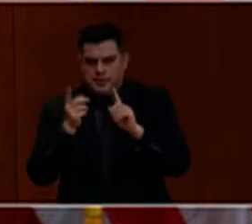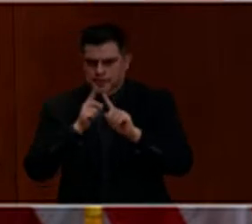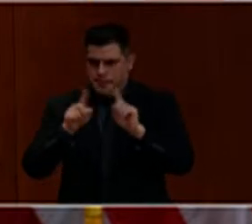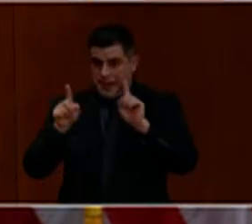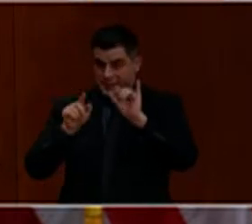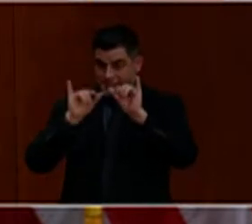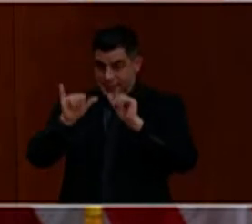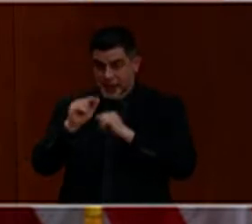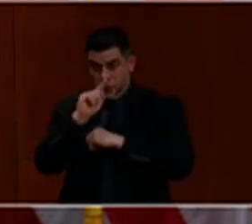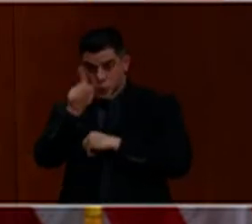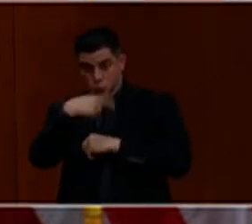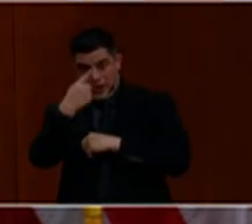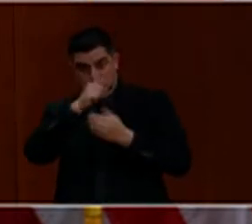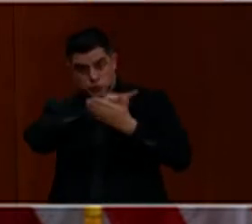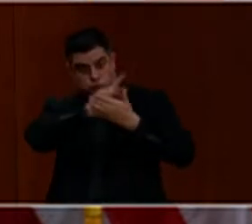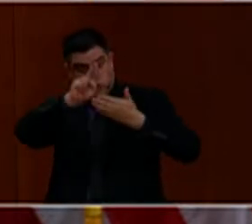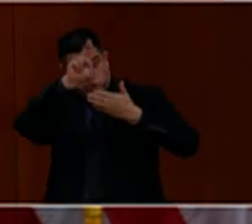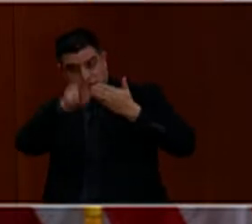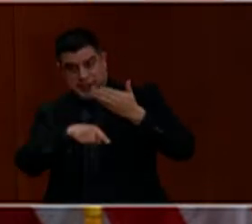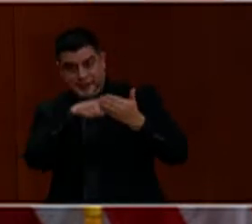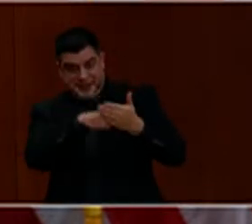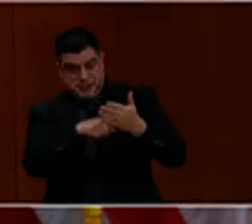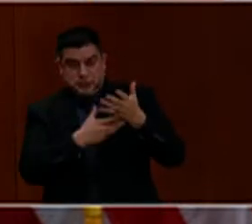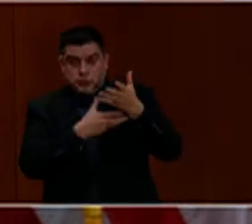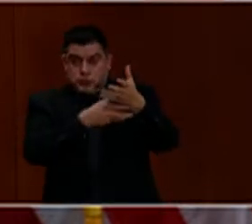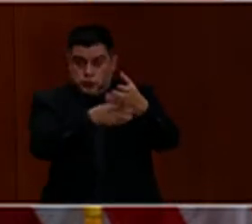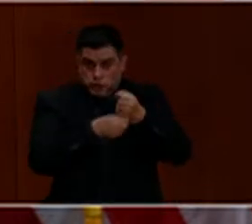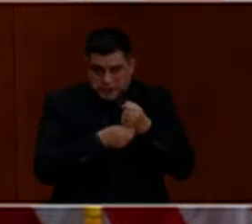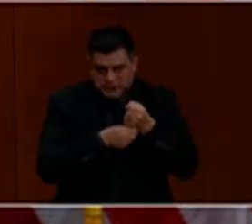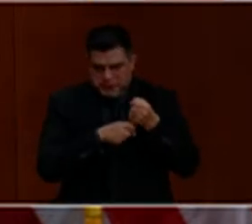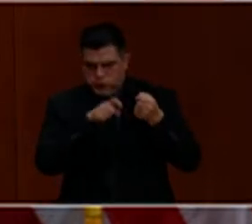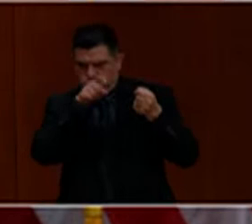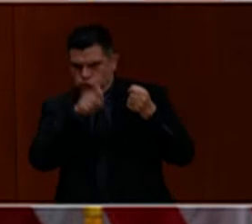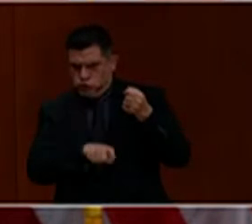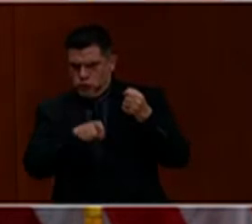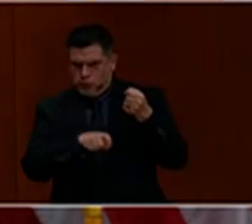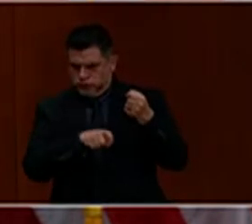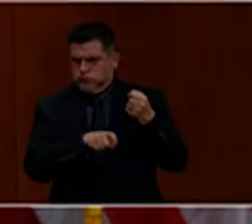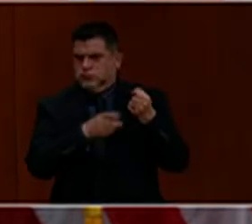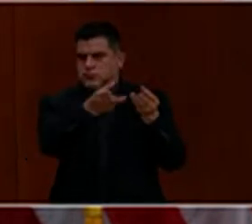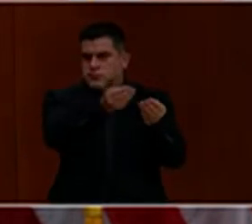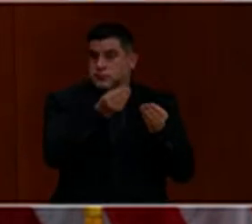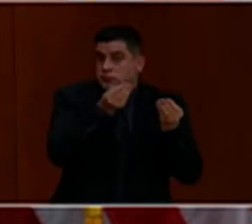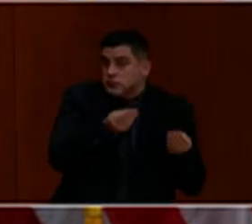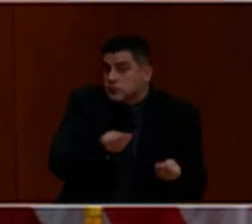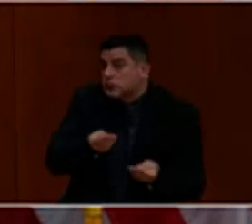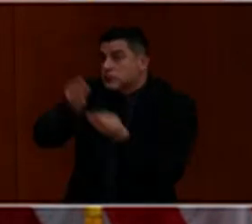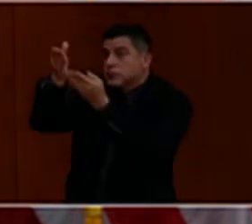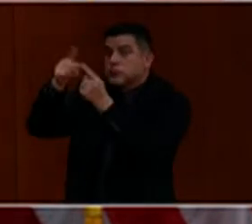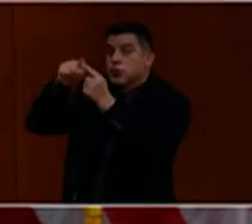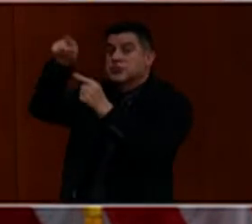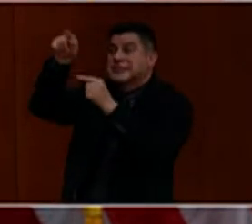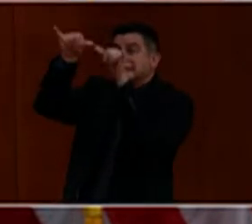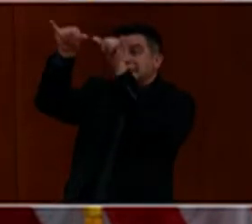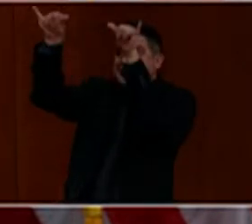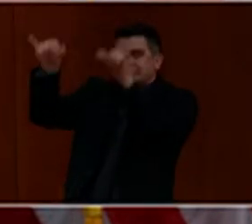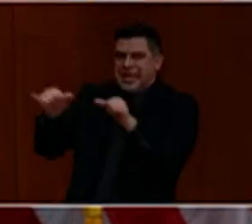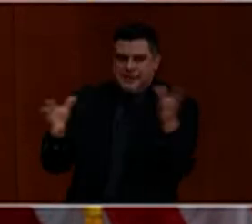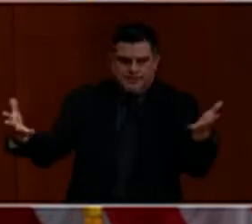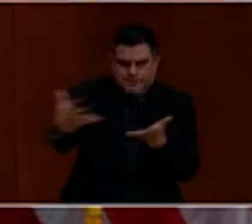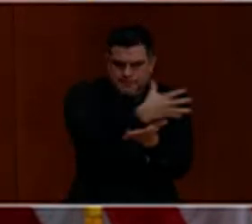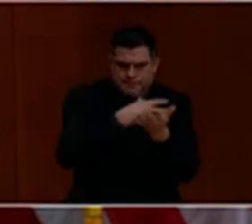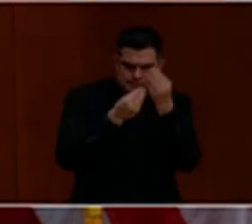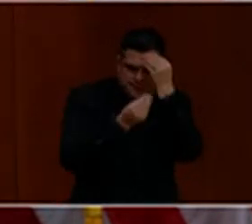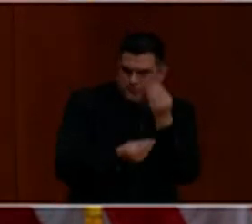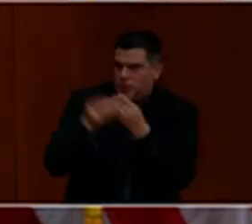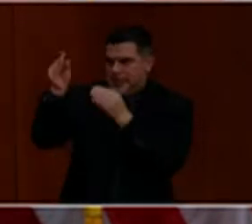system. It's called Merlin. And under law, you're required to report those results, every positive, and then our executive order says you report the negatives as